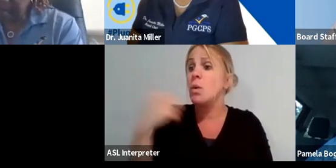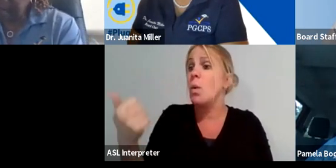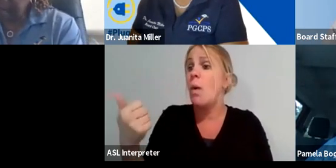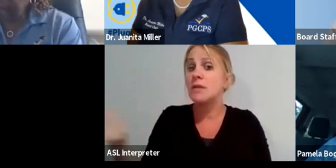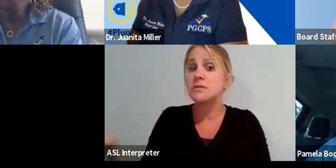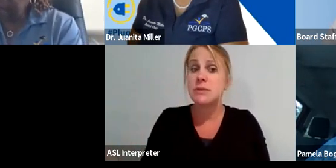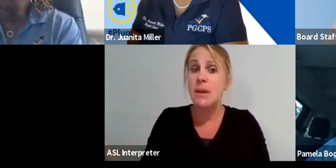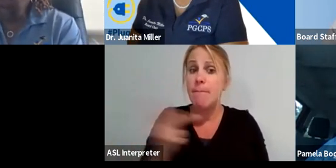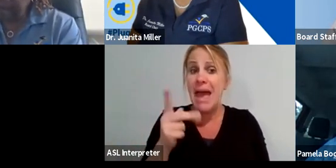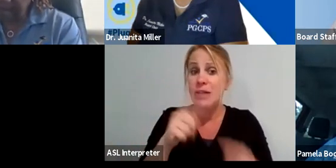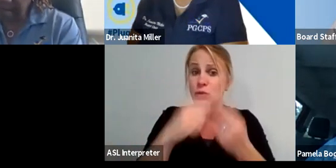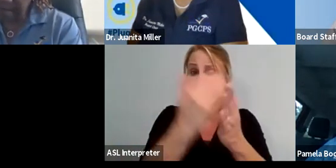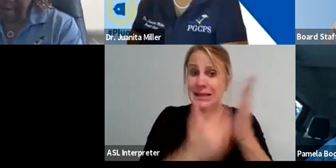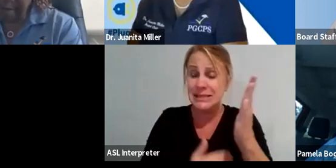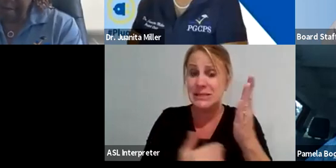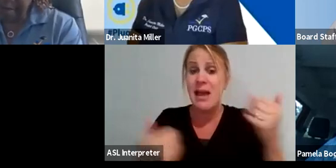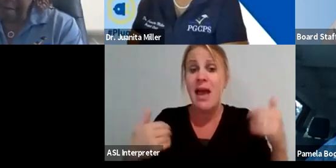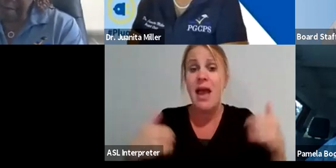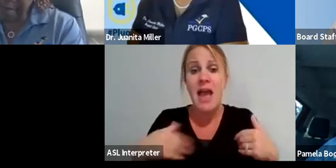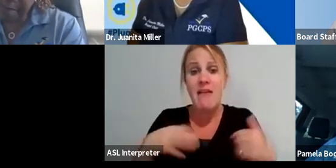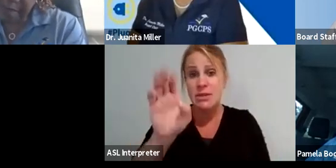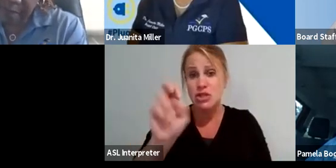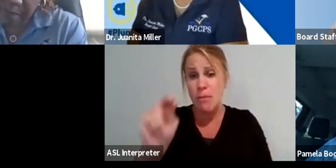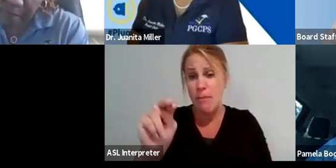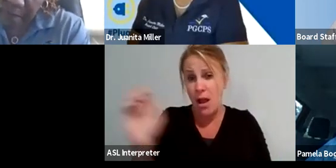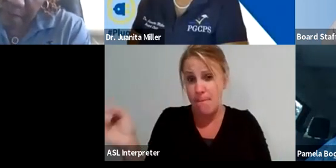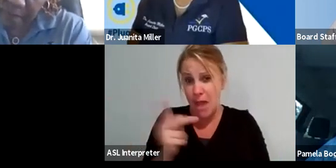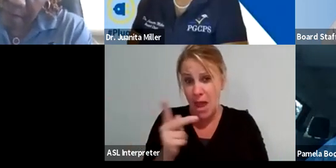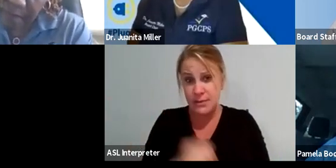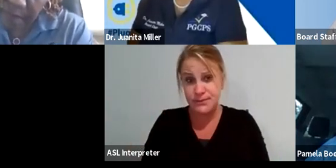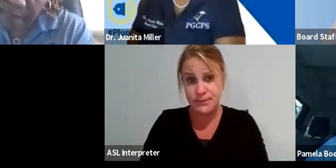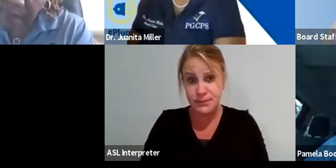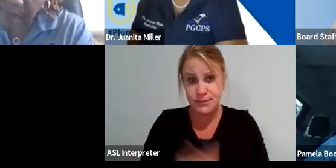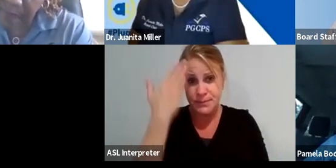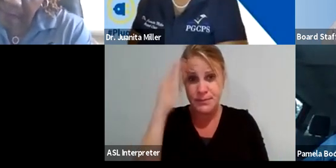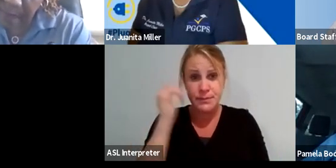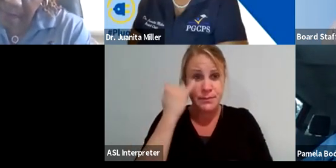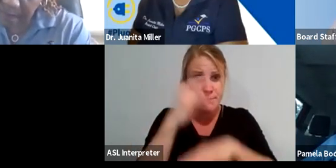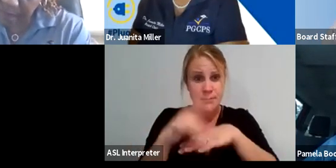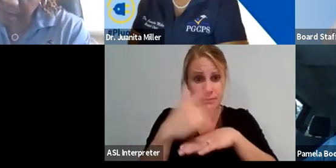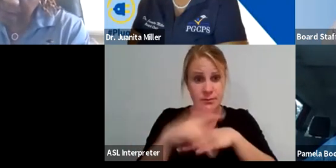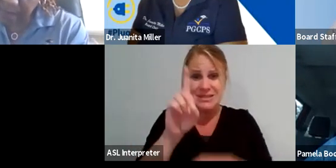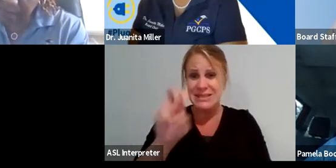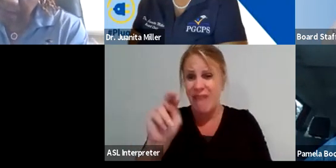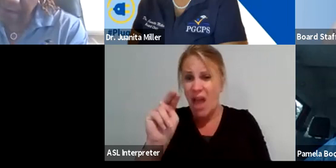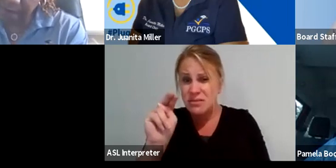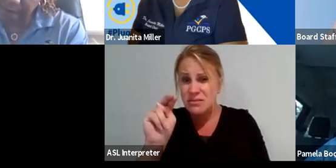the queue? I brought Mr. Vaughn back. I don't know if he's available or not. Mr. Vaughn,